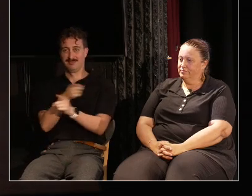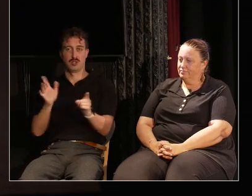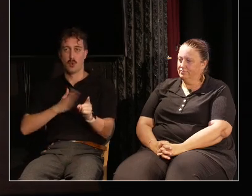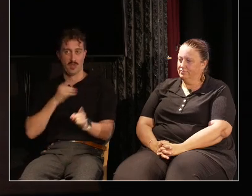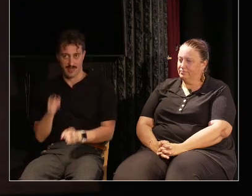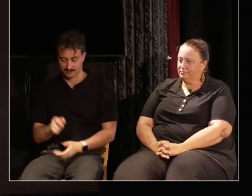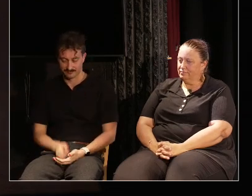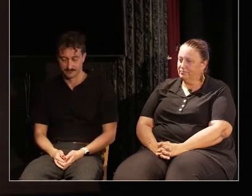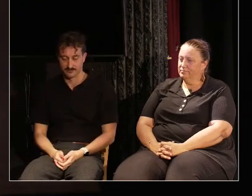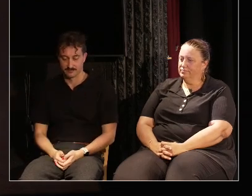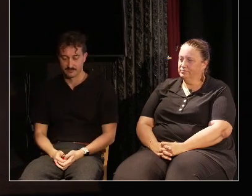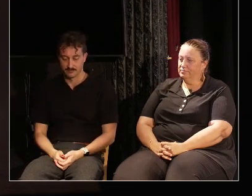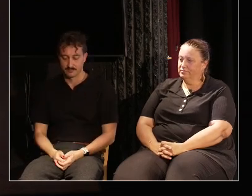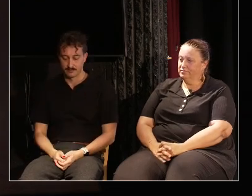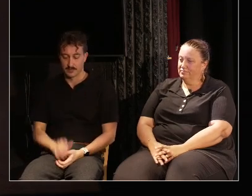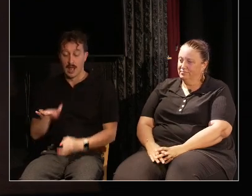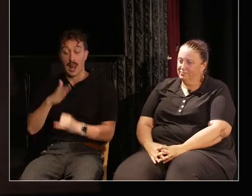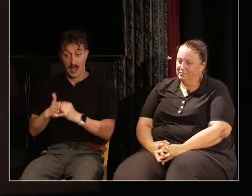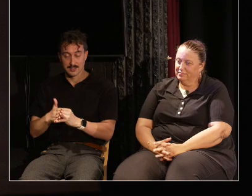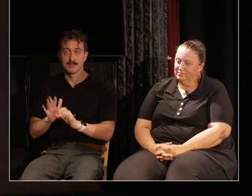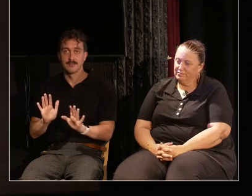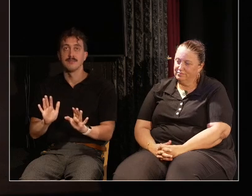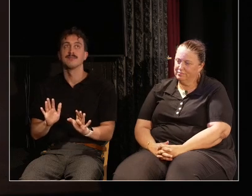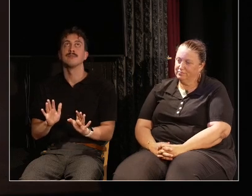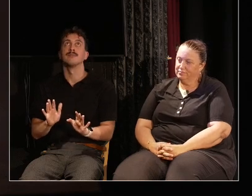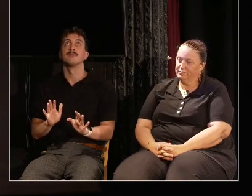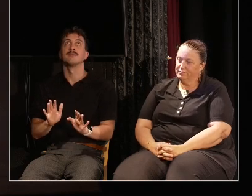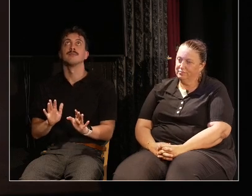think just finally, in terms of